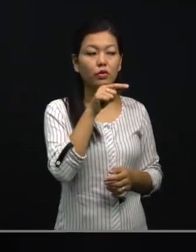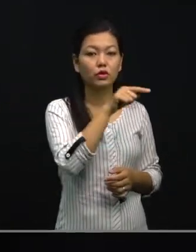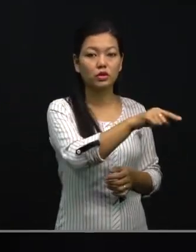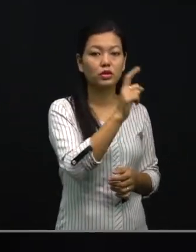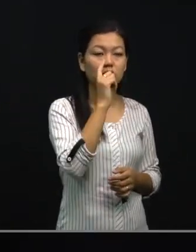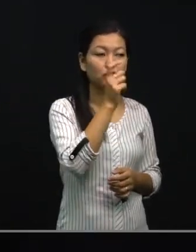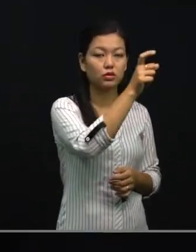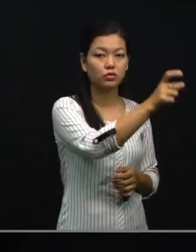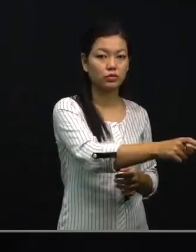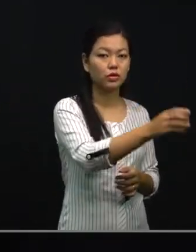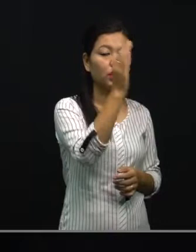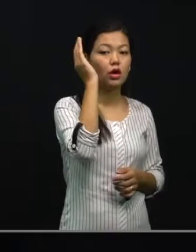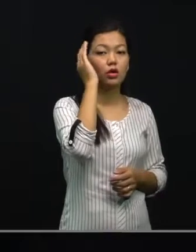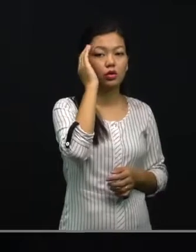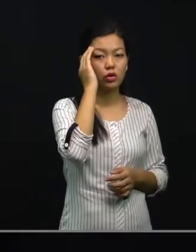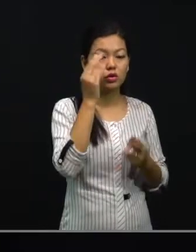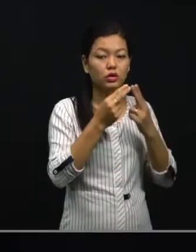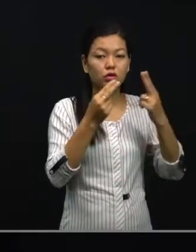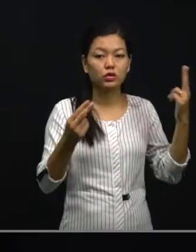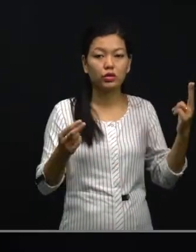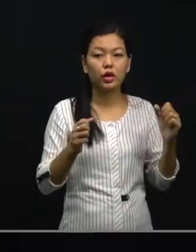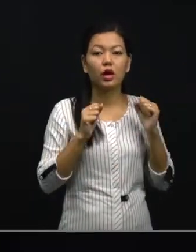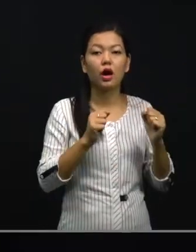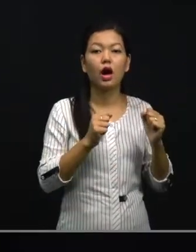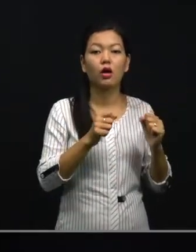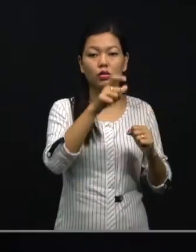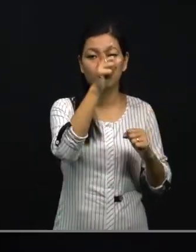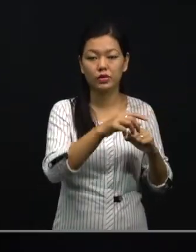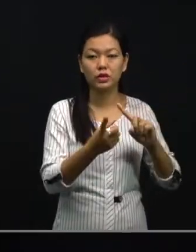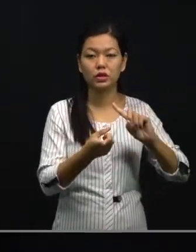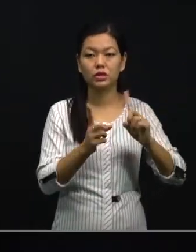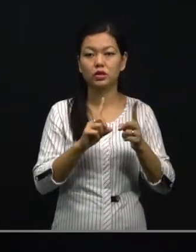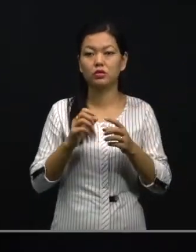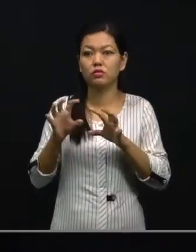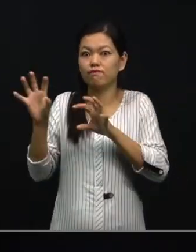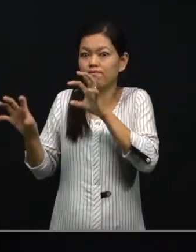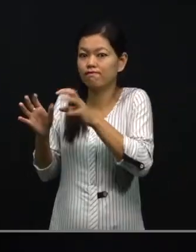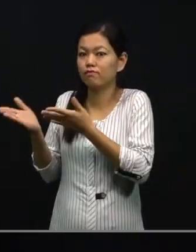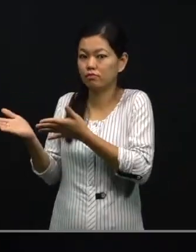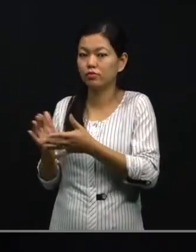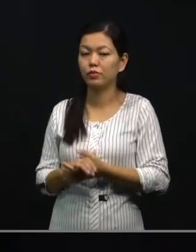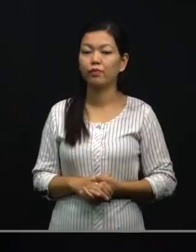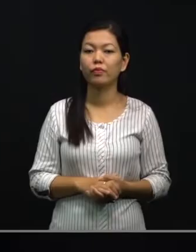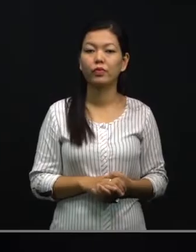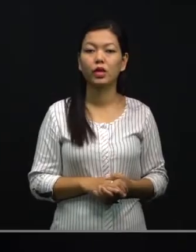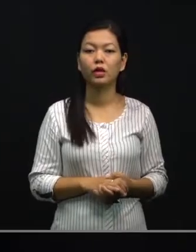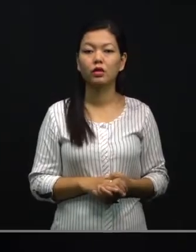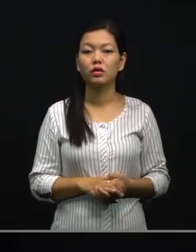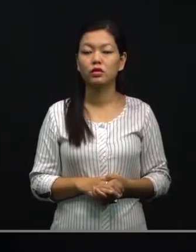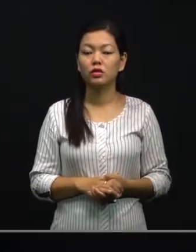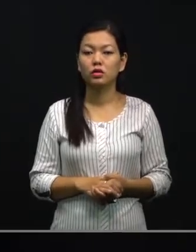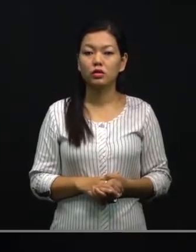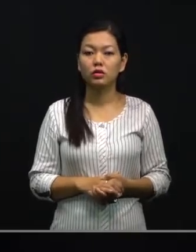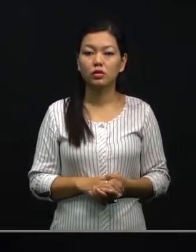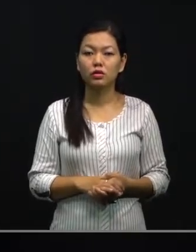murdered his wife, and that we learned that he survived the wife for 9 years